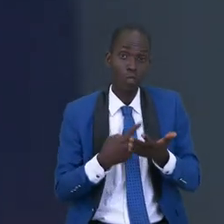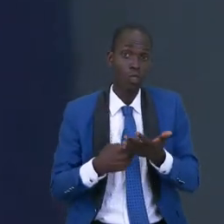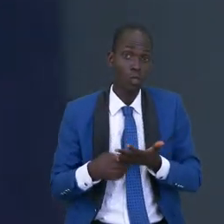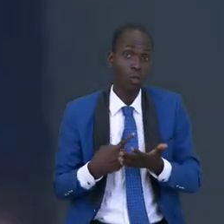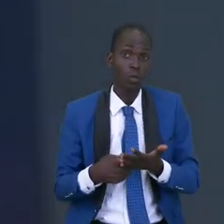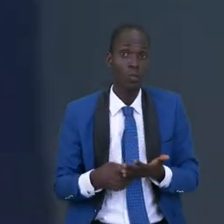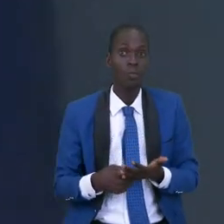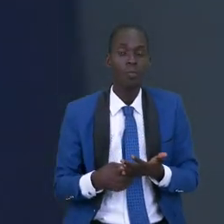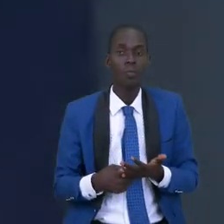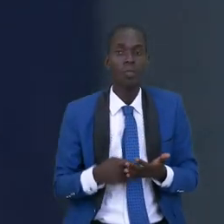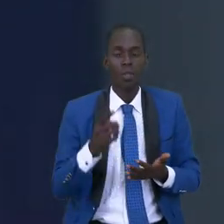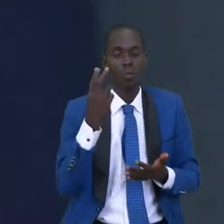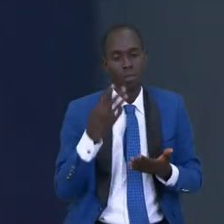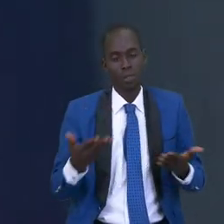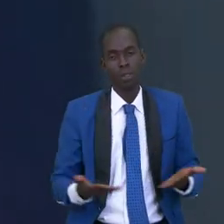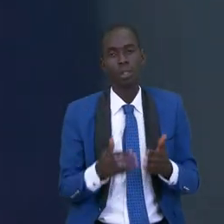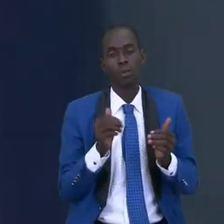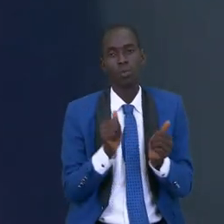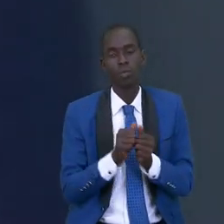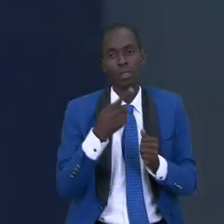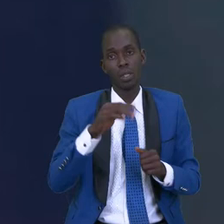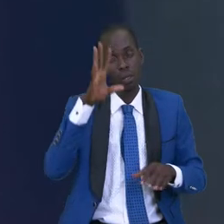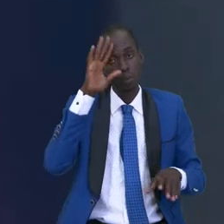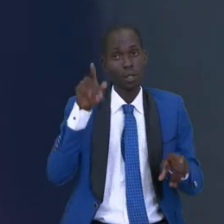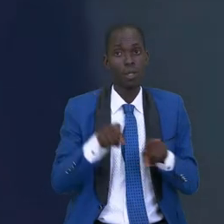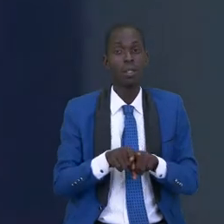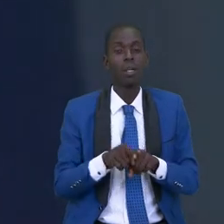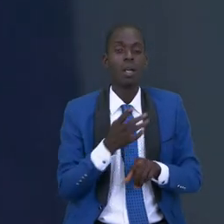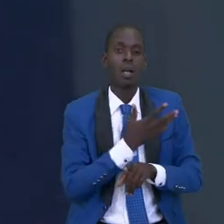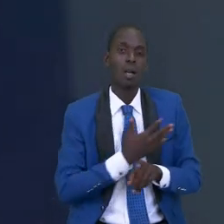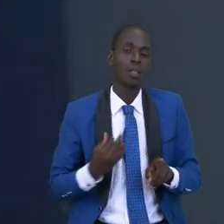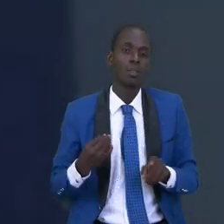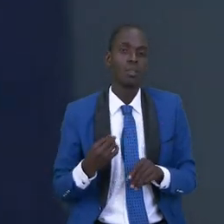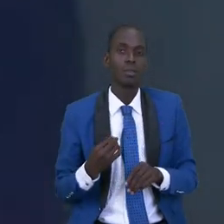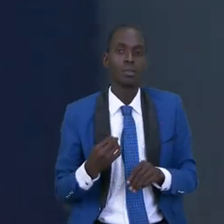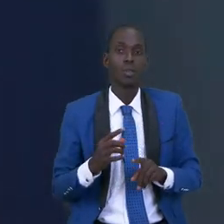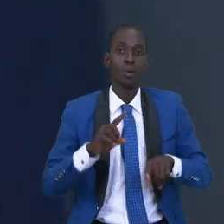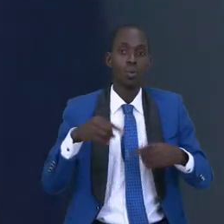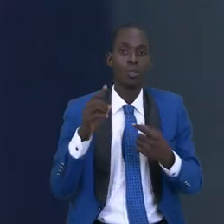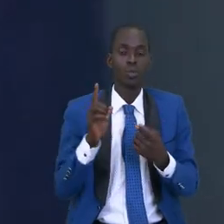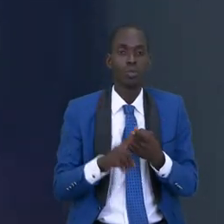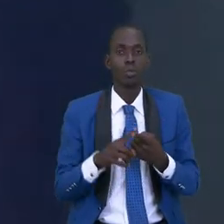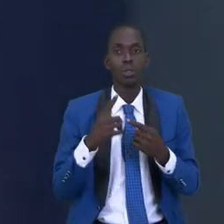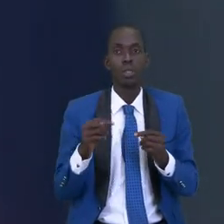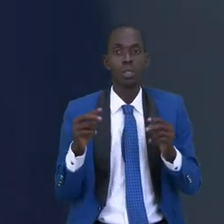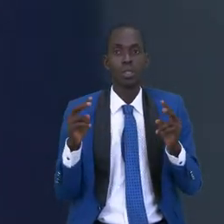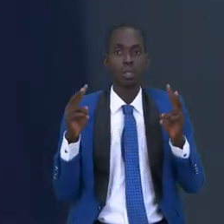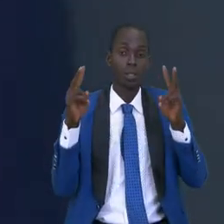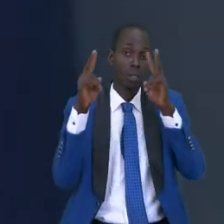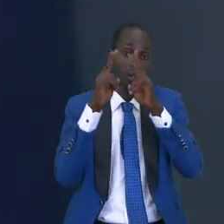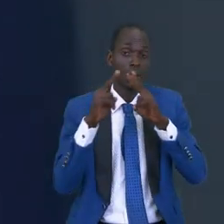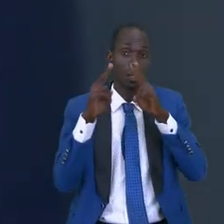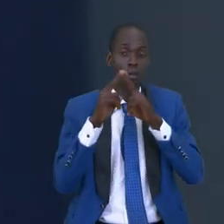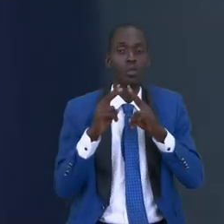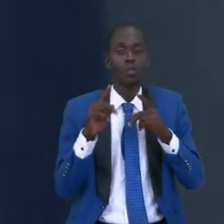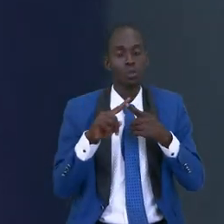I was here with my brother, and we went to the car. We continued praying, seeking